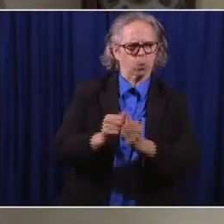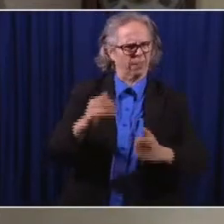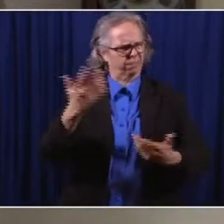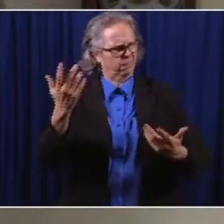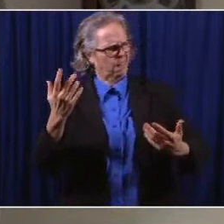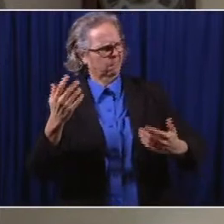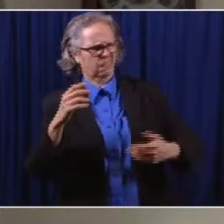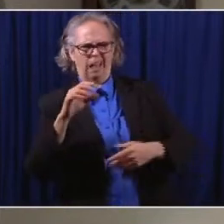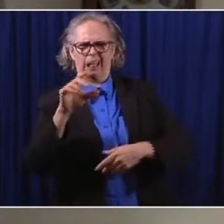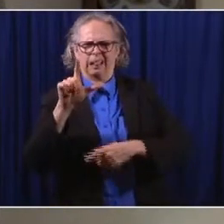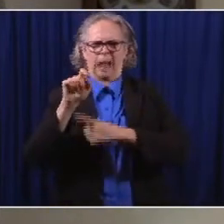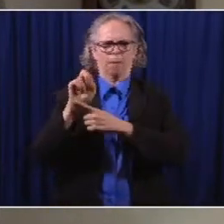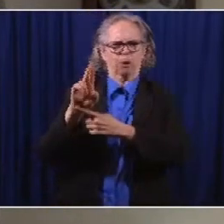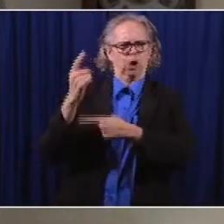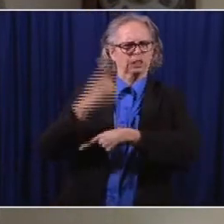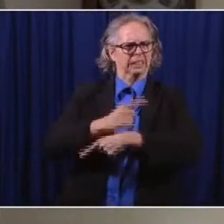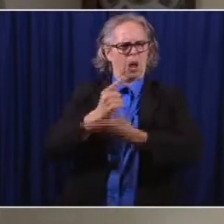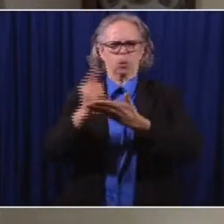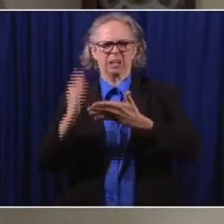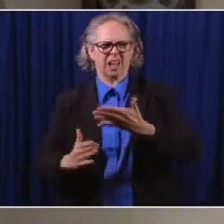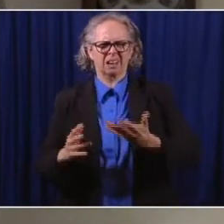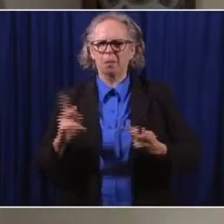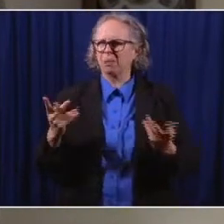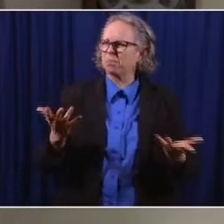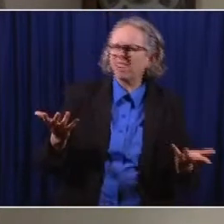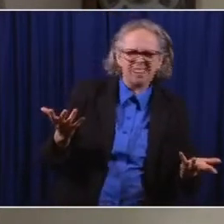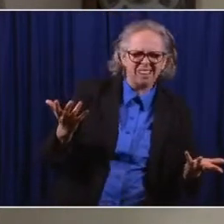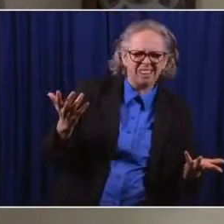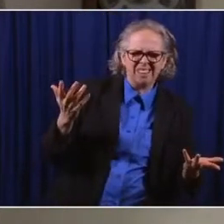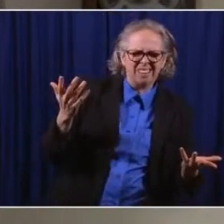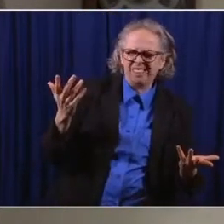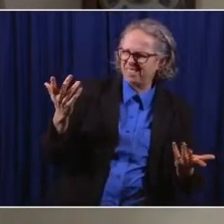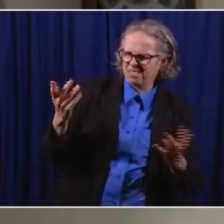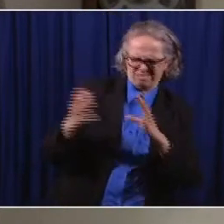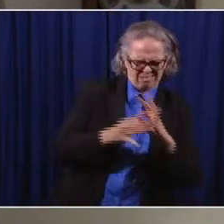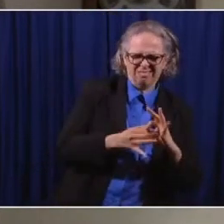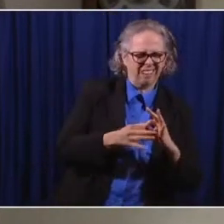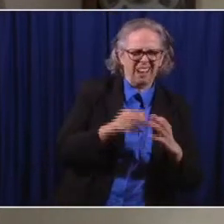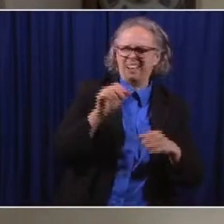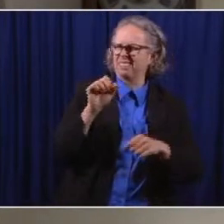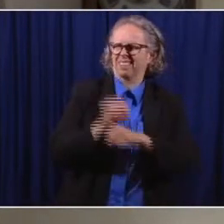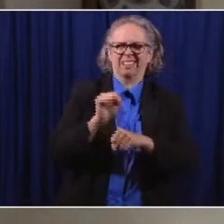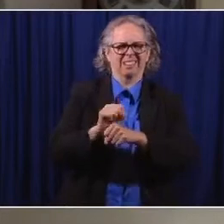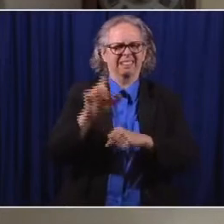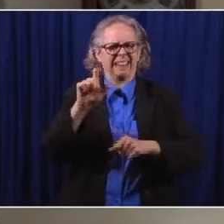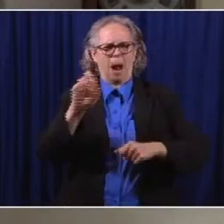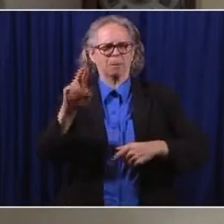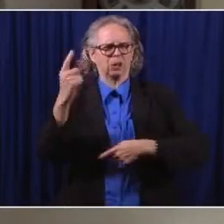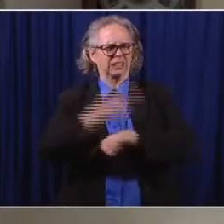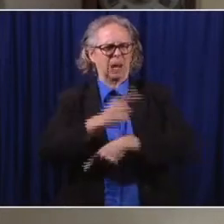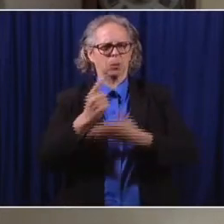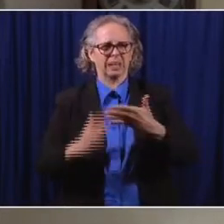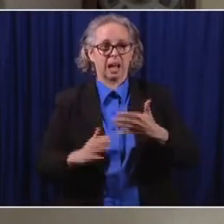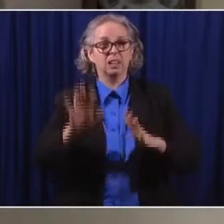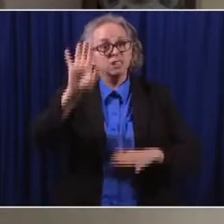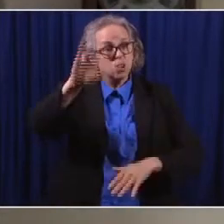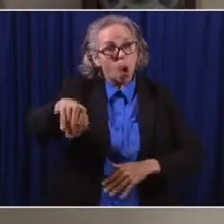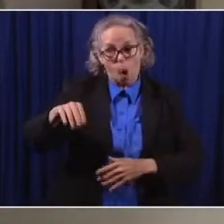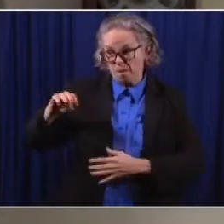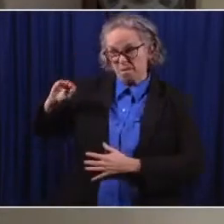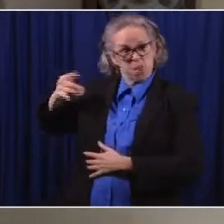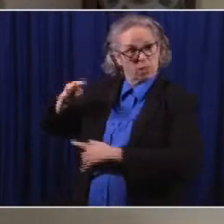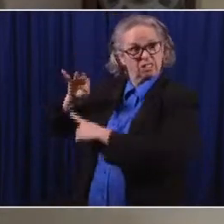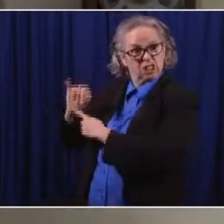people may ask, well, what's so important about Labor Day? What we saw over the 4th of July was a rather dramatic uptick